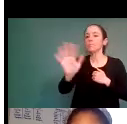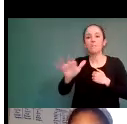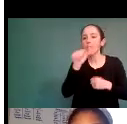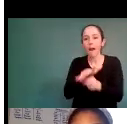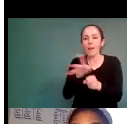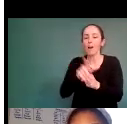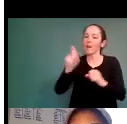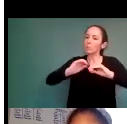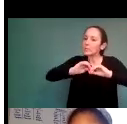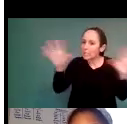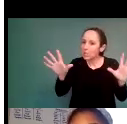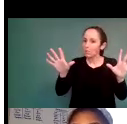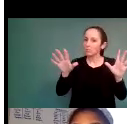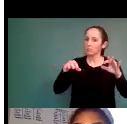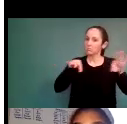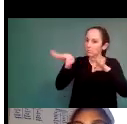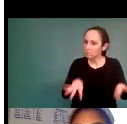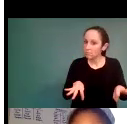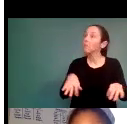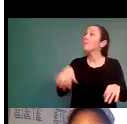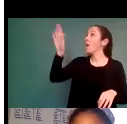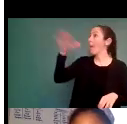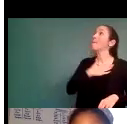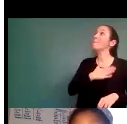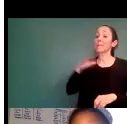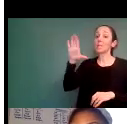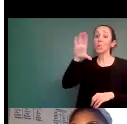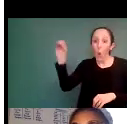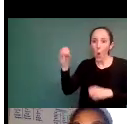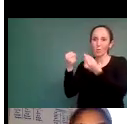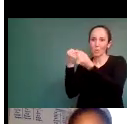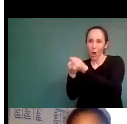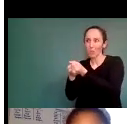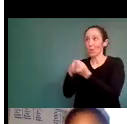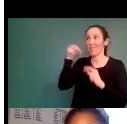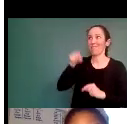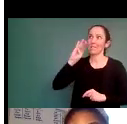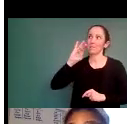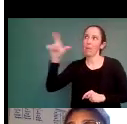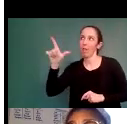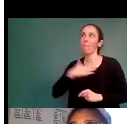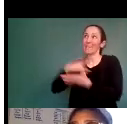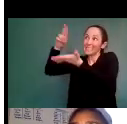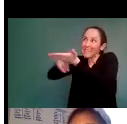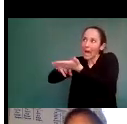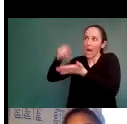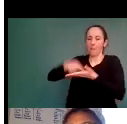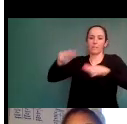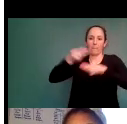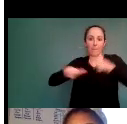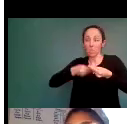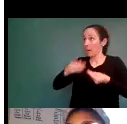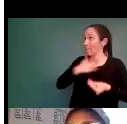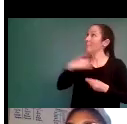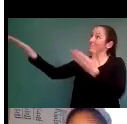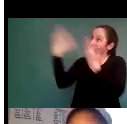health. I want to tell them, hey, can you please co-sponsor this bill? Can you co-sponsor this budget amendment? Can you attend an event in the